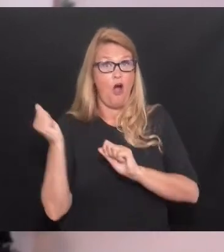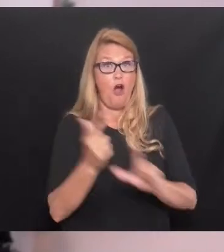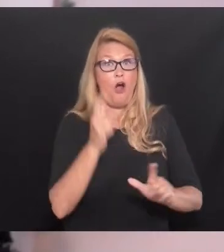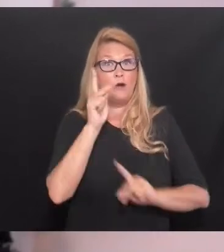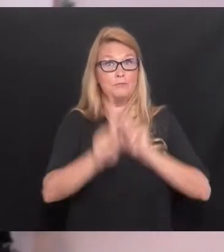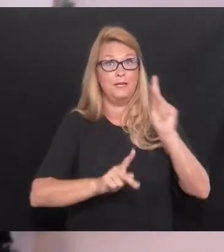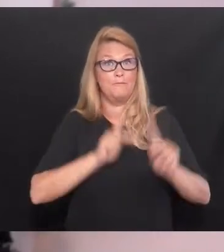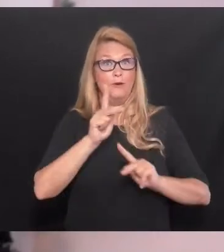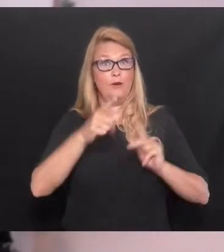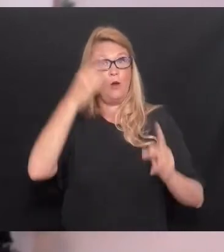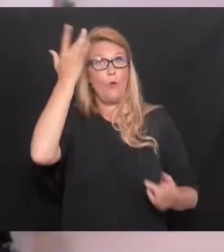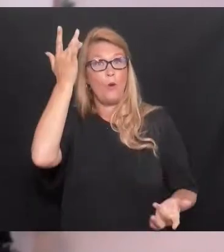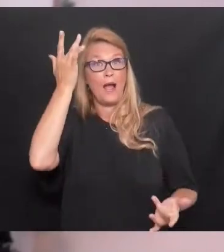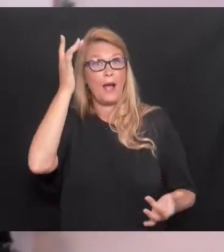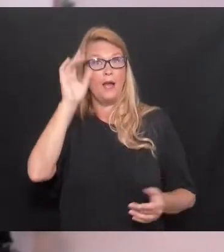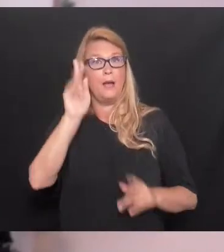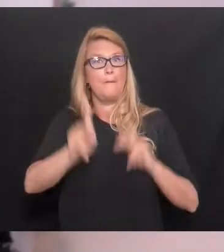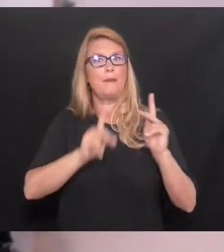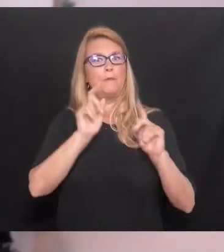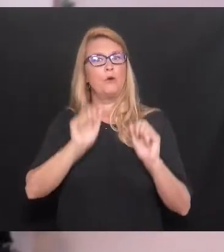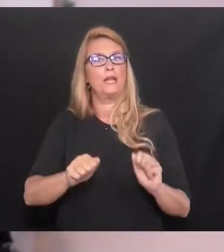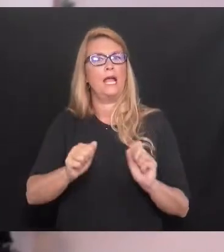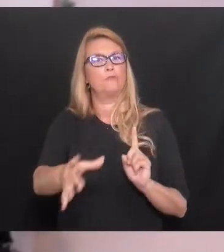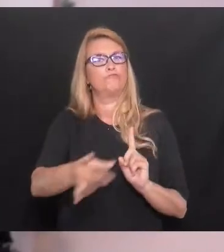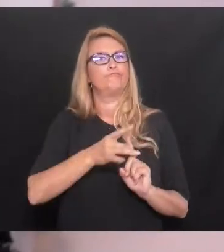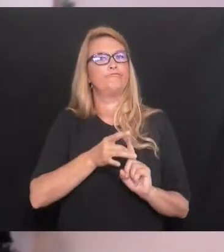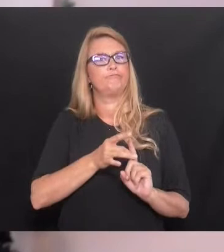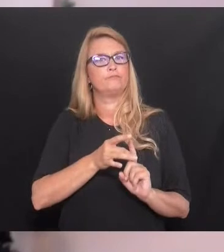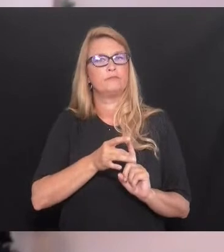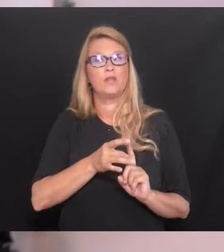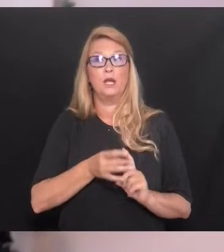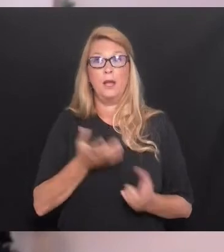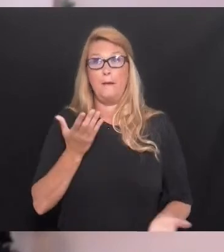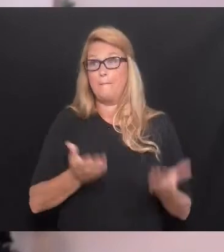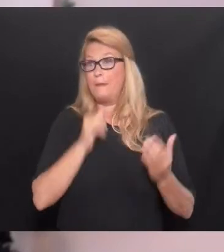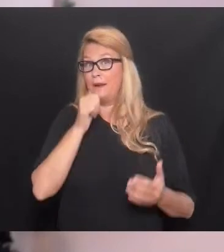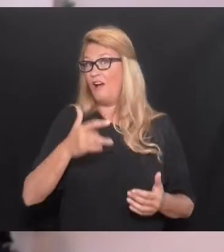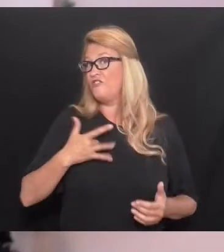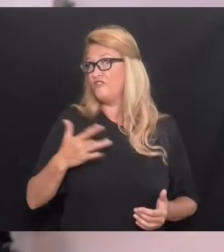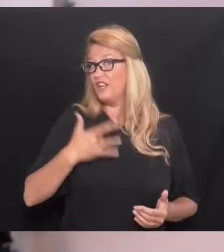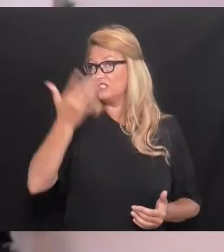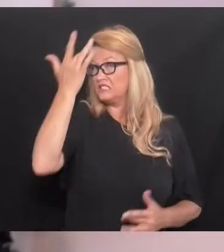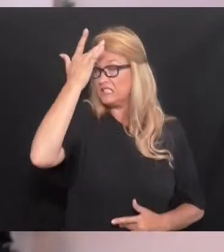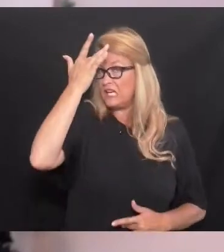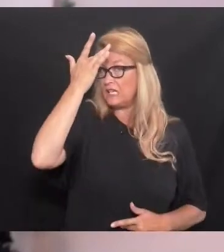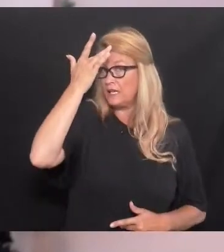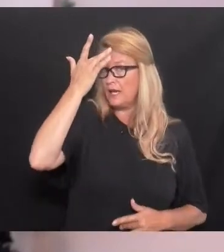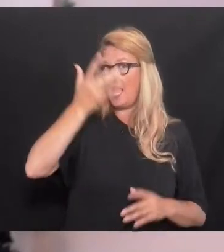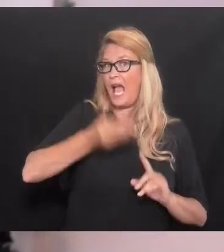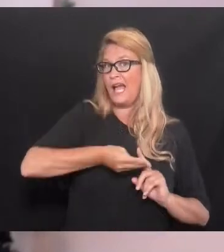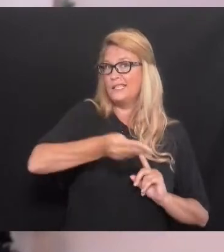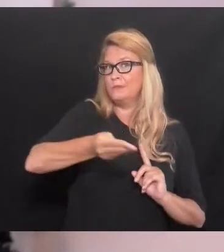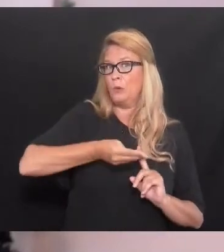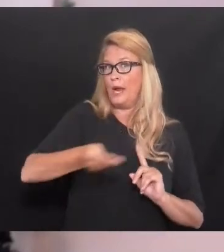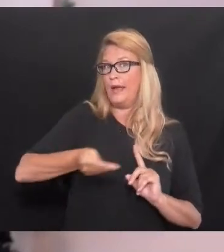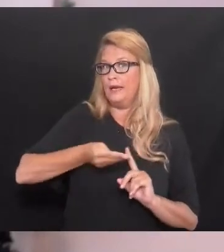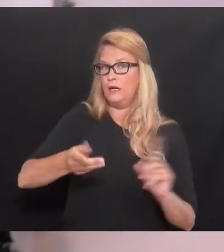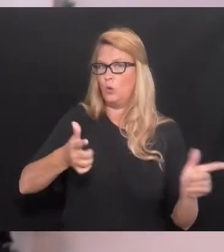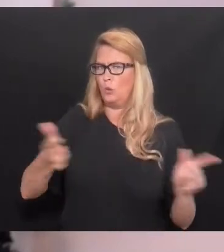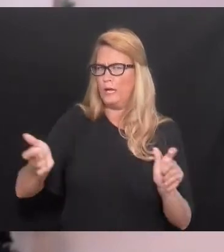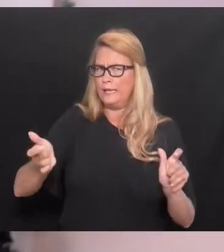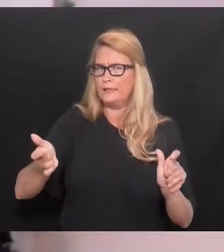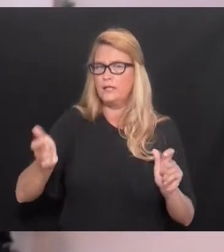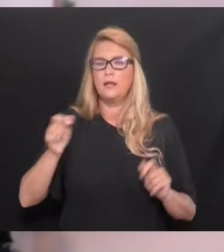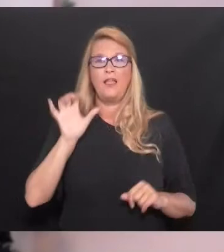we also know that the Delta variant can infect people who don't feel very sick and can spread very quickly. As a real quick reminder,